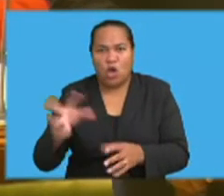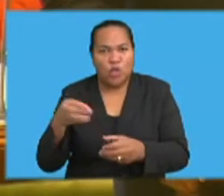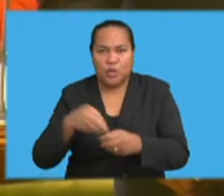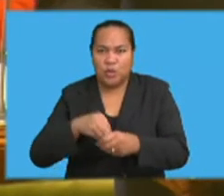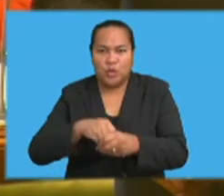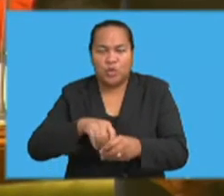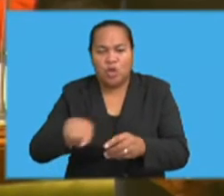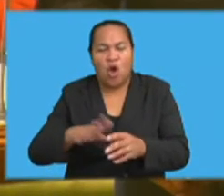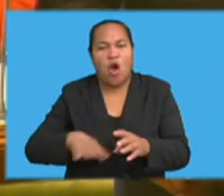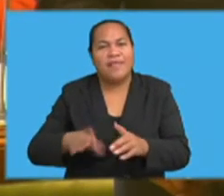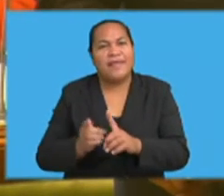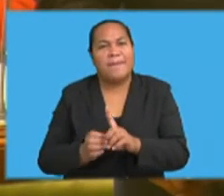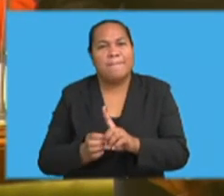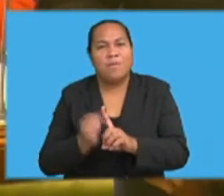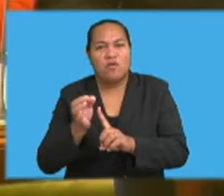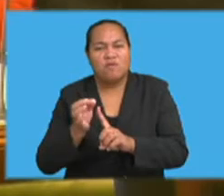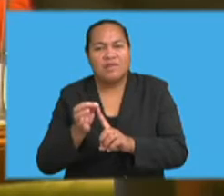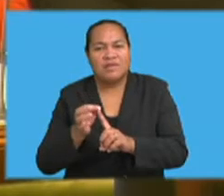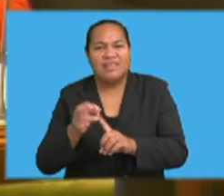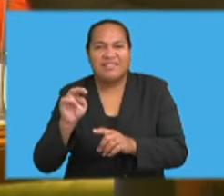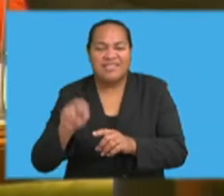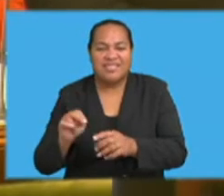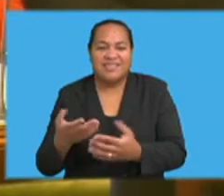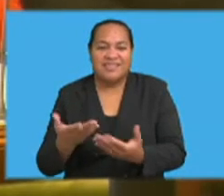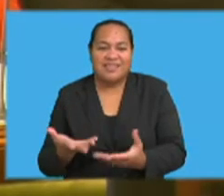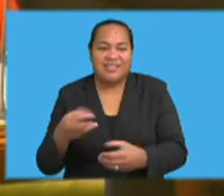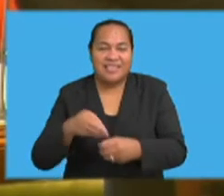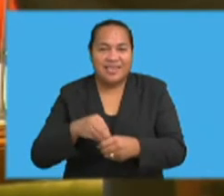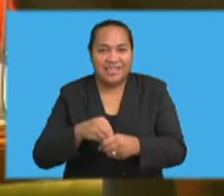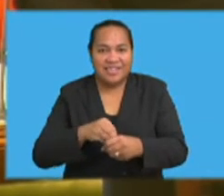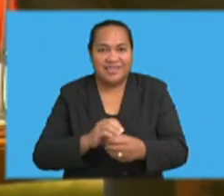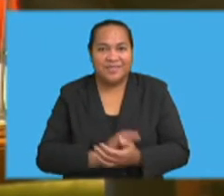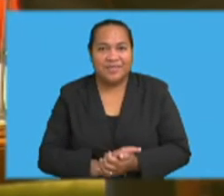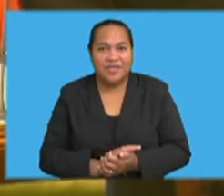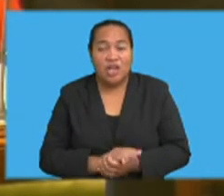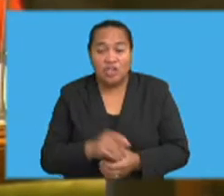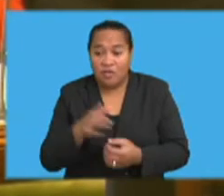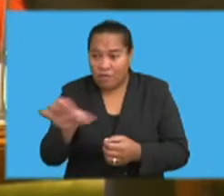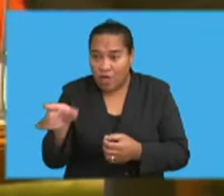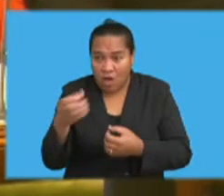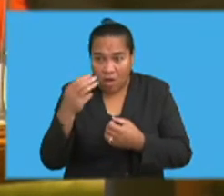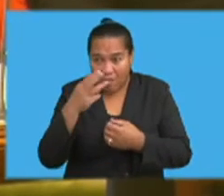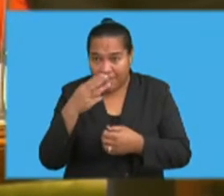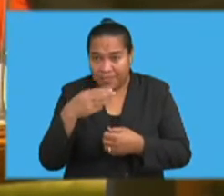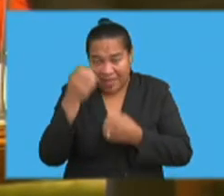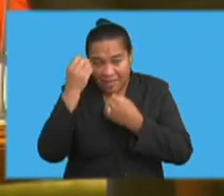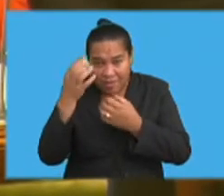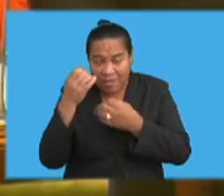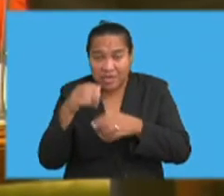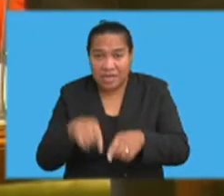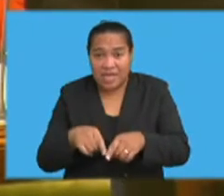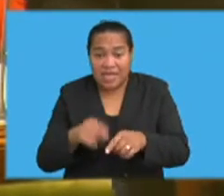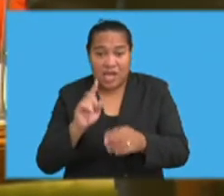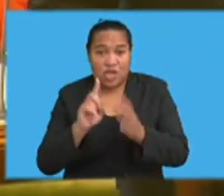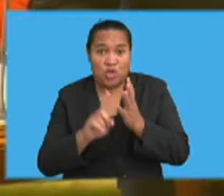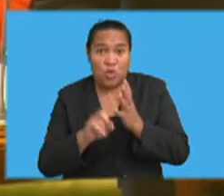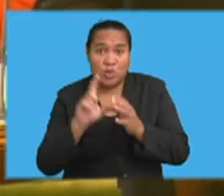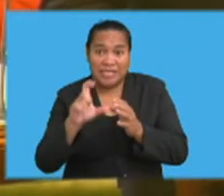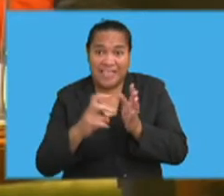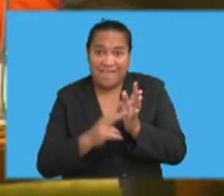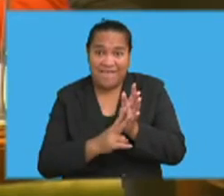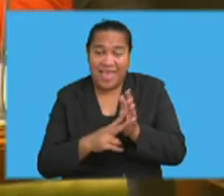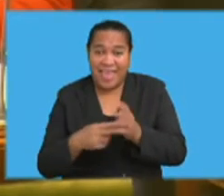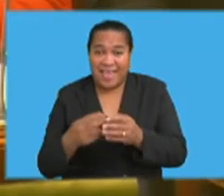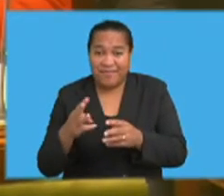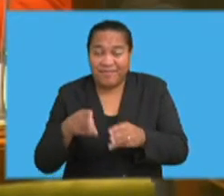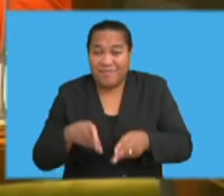all the improvements made thereon. And for the honourable members' information, the UCV value method of